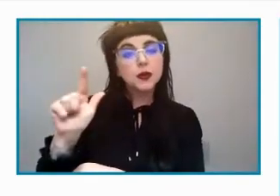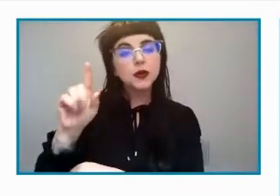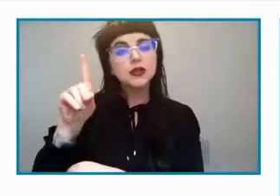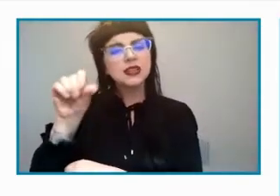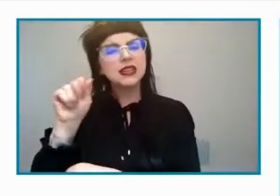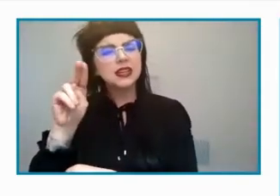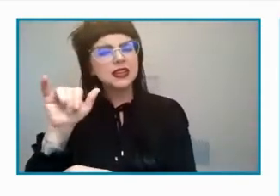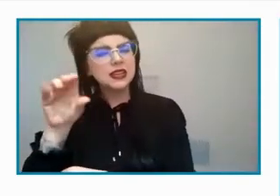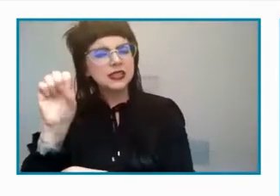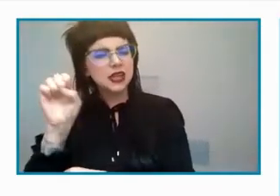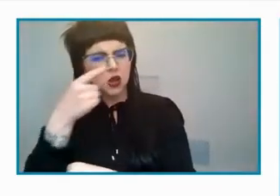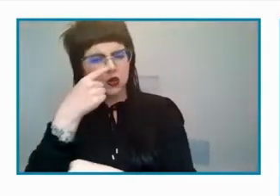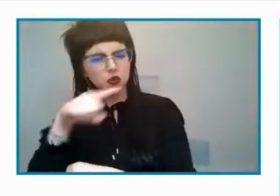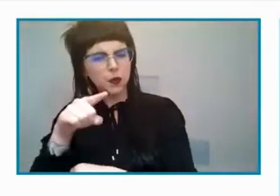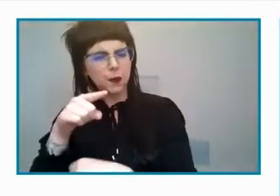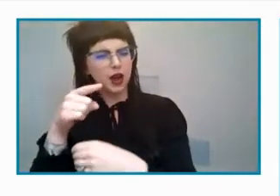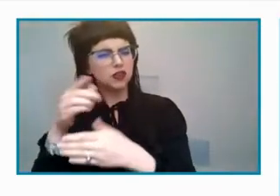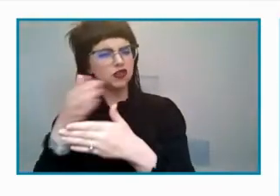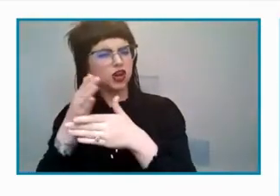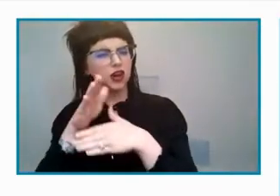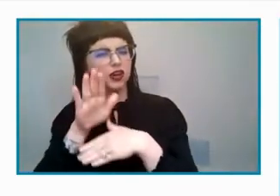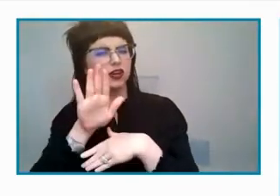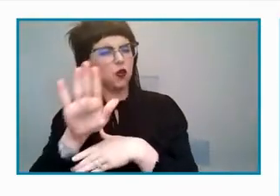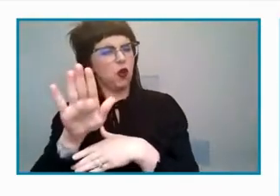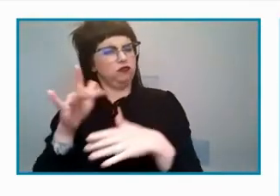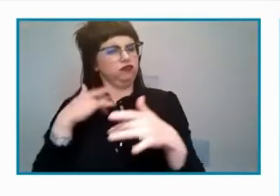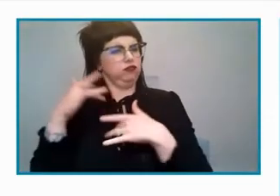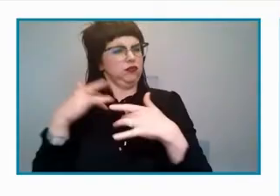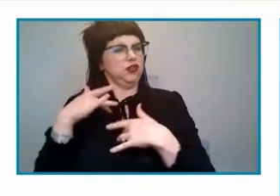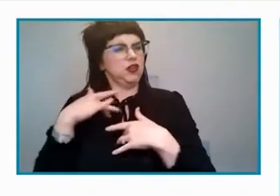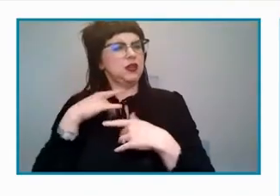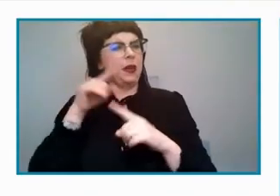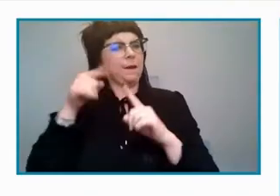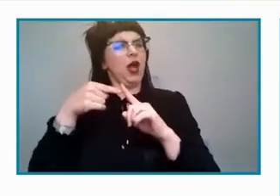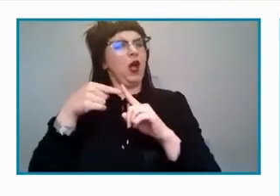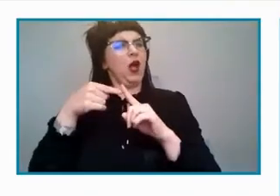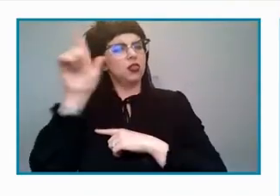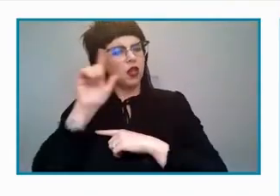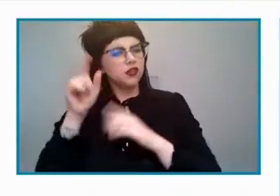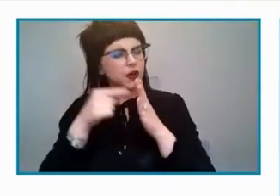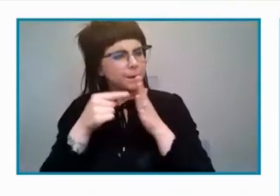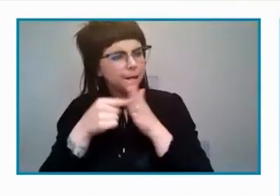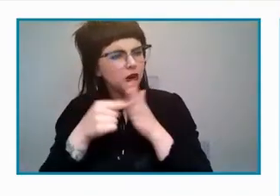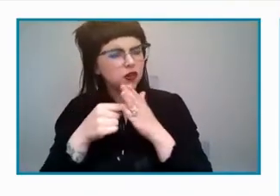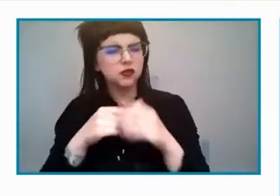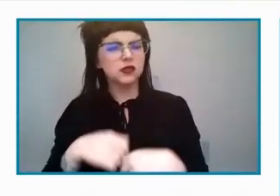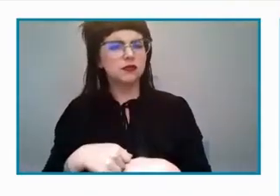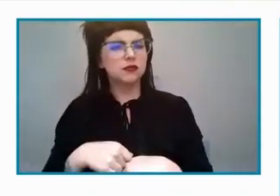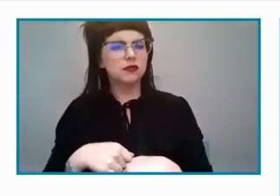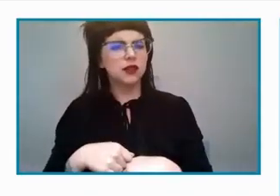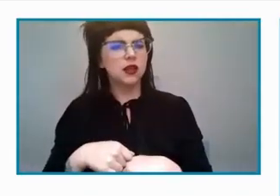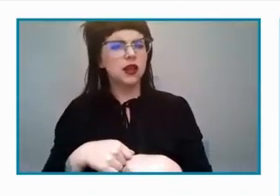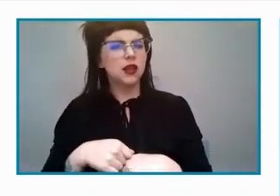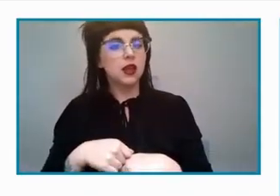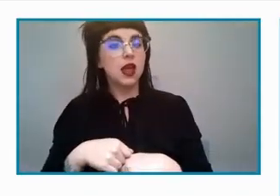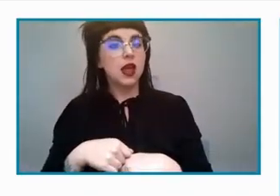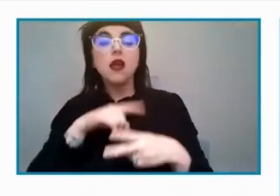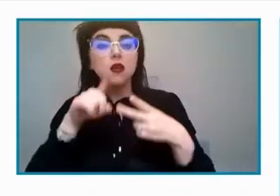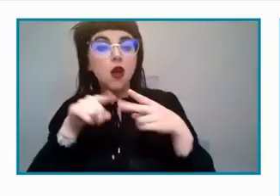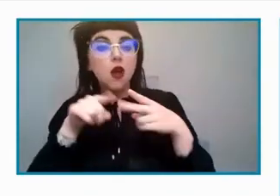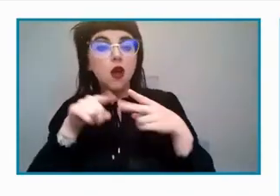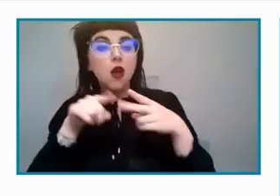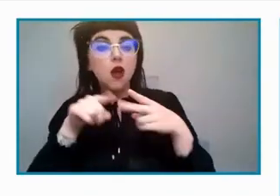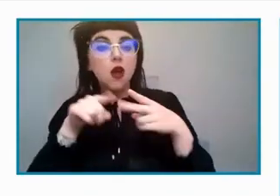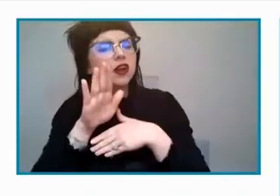had about creating a logic model as you went through the process, and what were the benefits you found to the process?